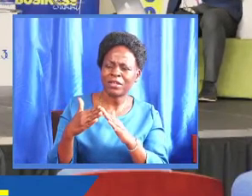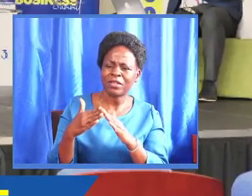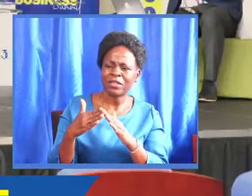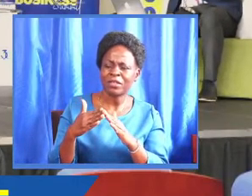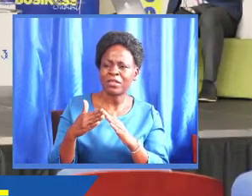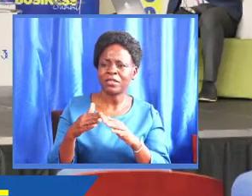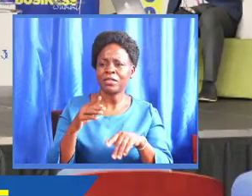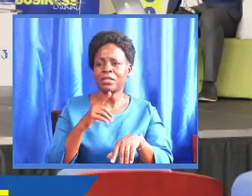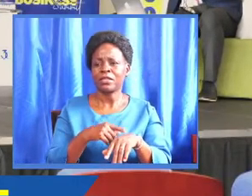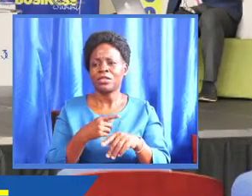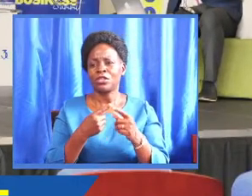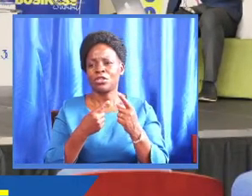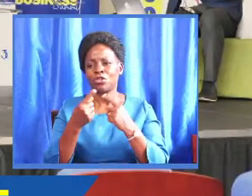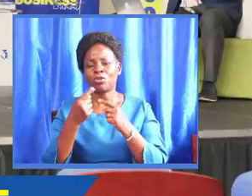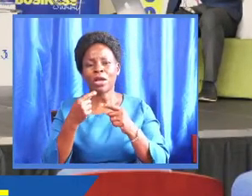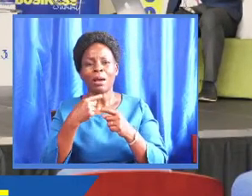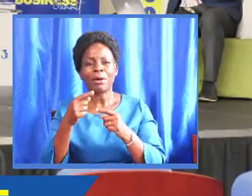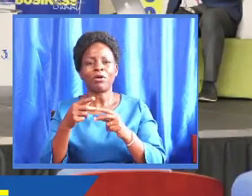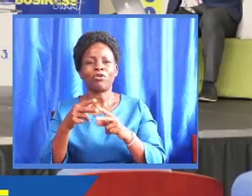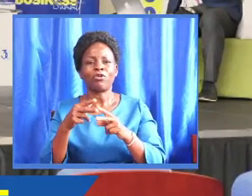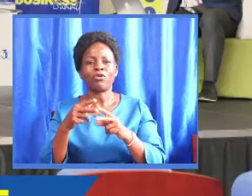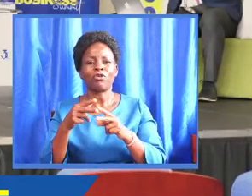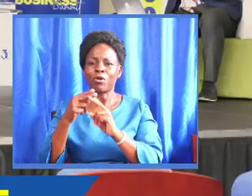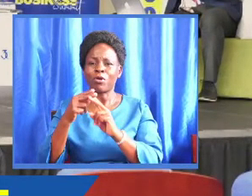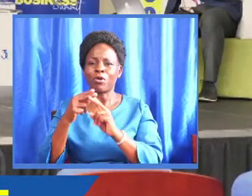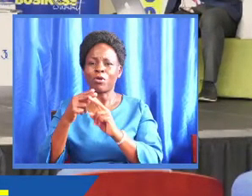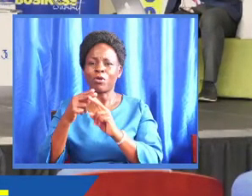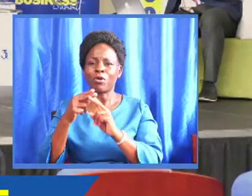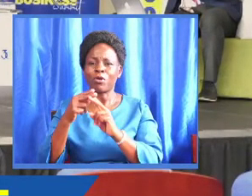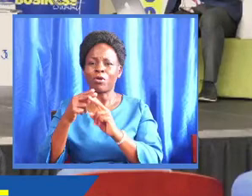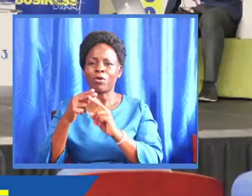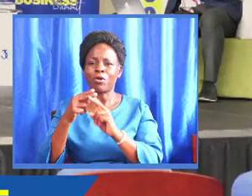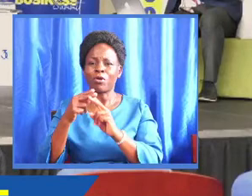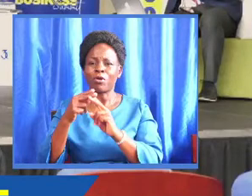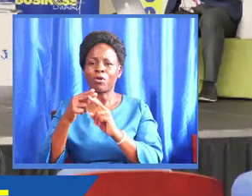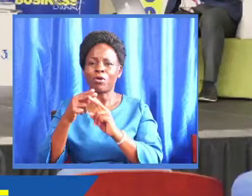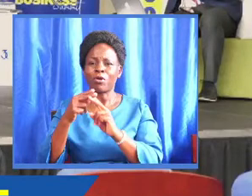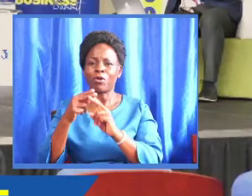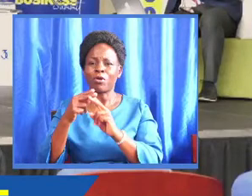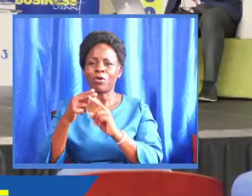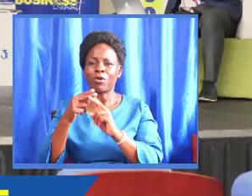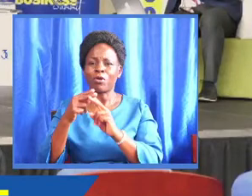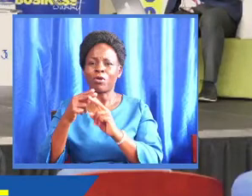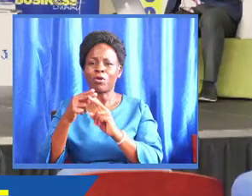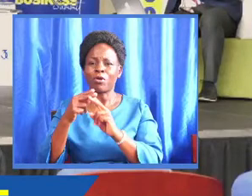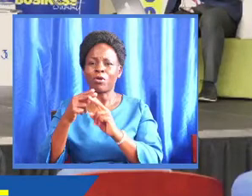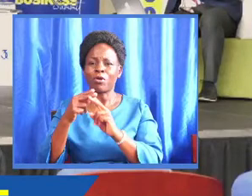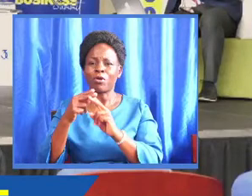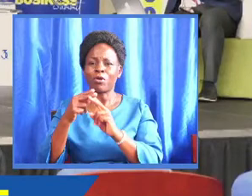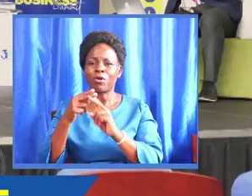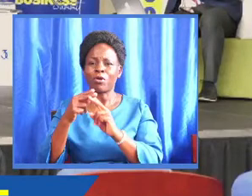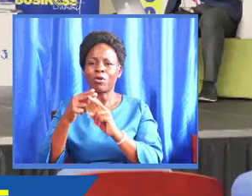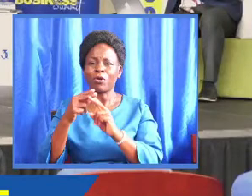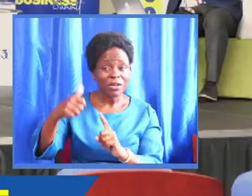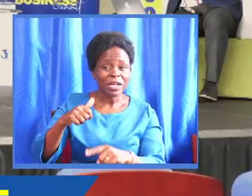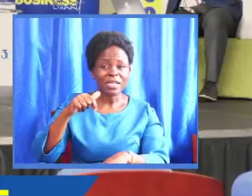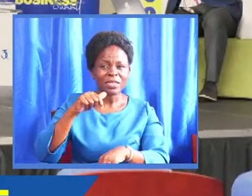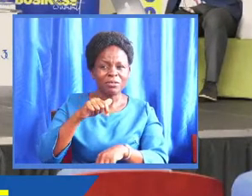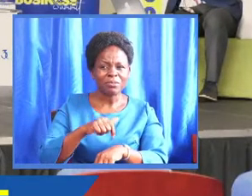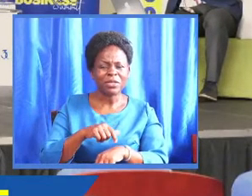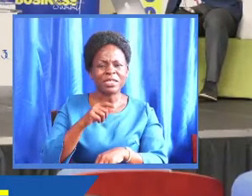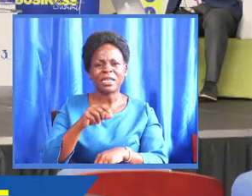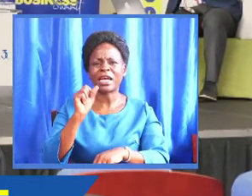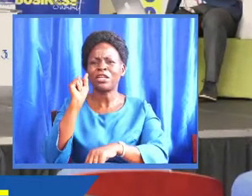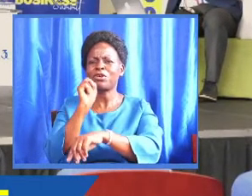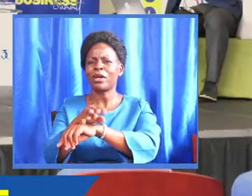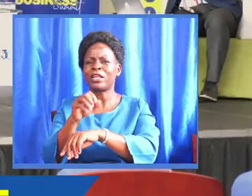was talking about borrowing money and investing it in building, you know, houses for rent. But at this point in time, would you